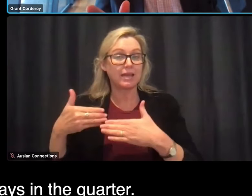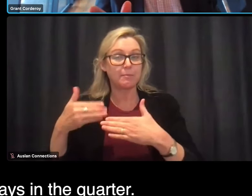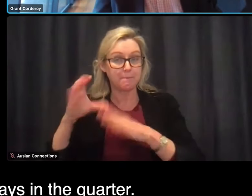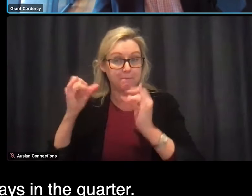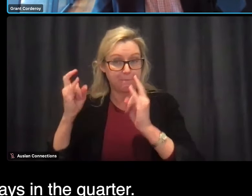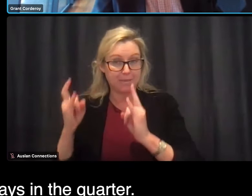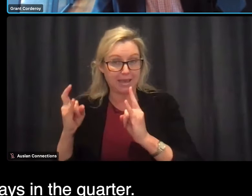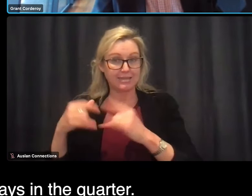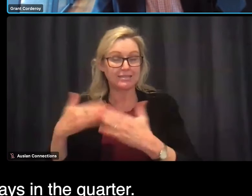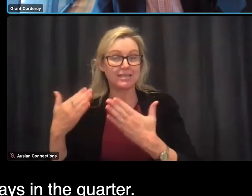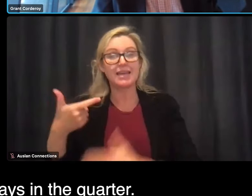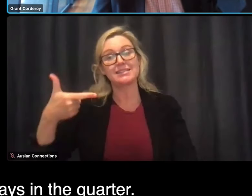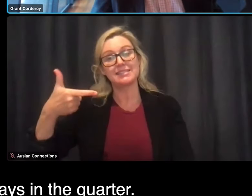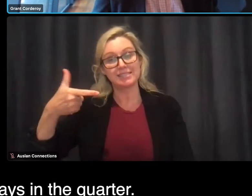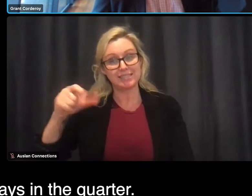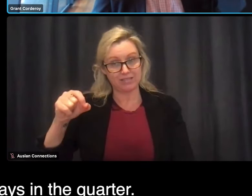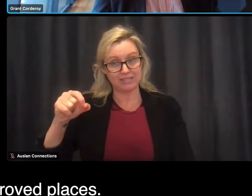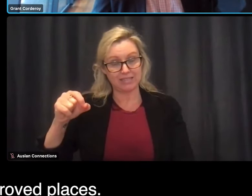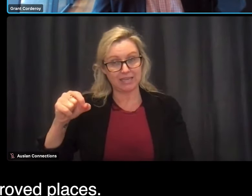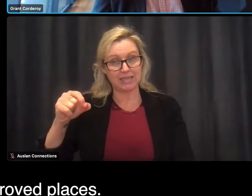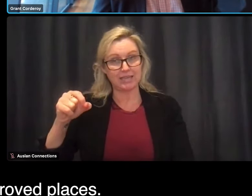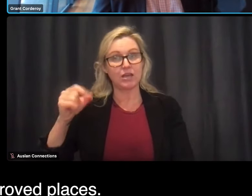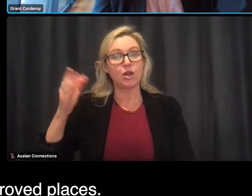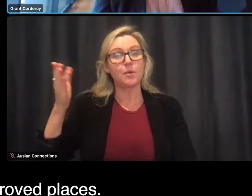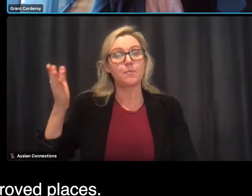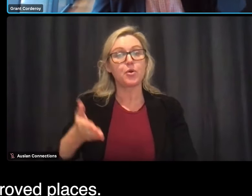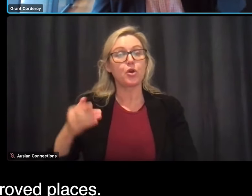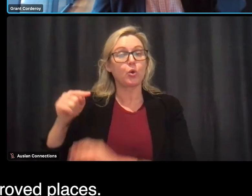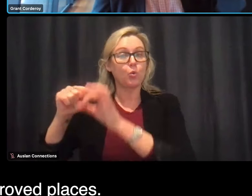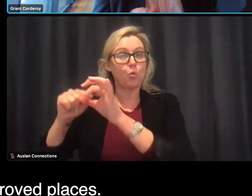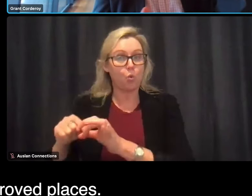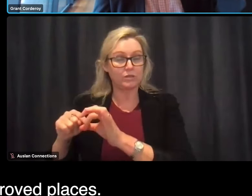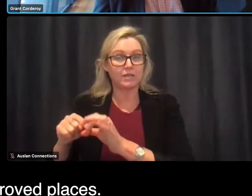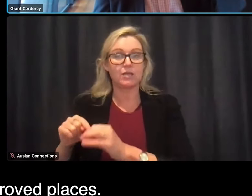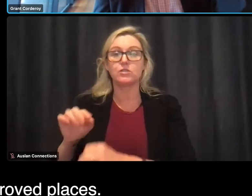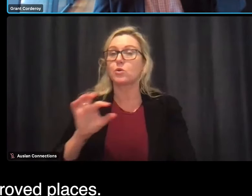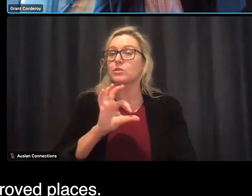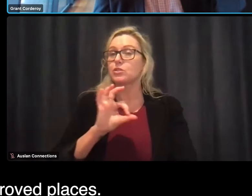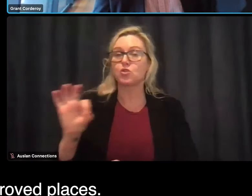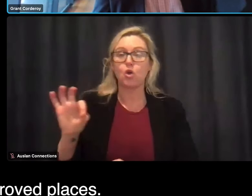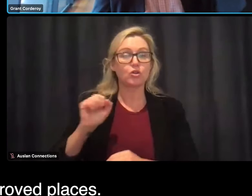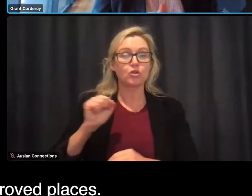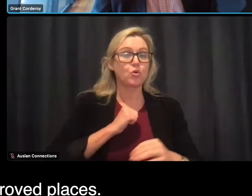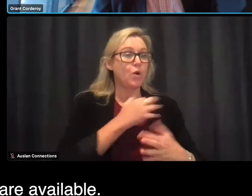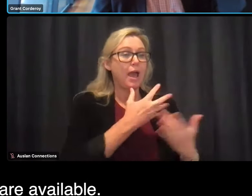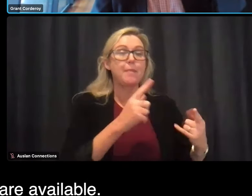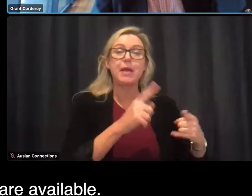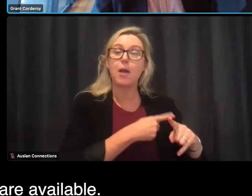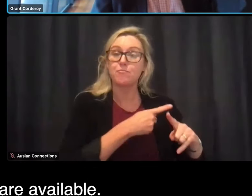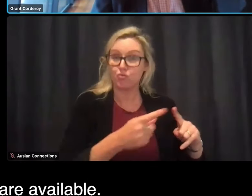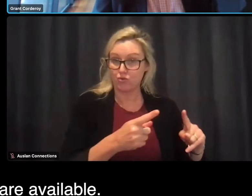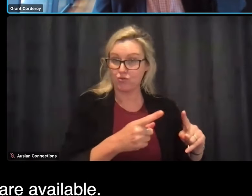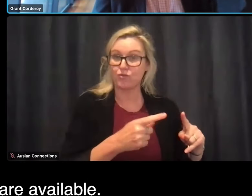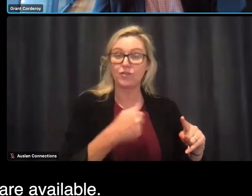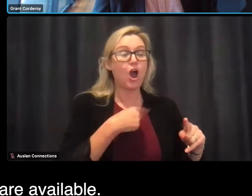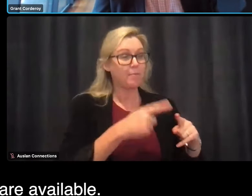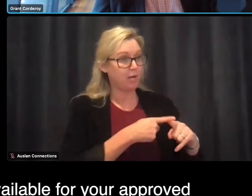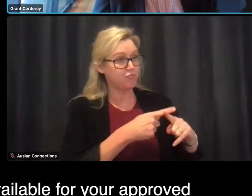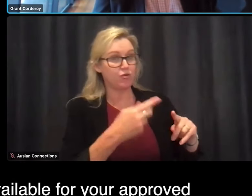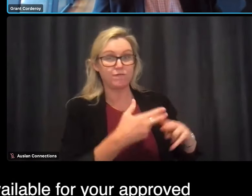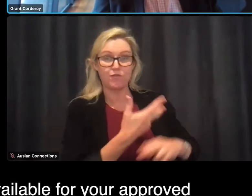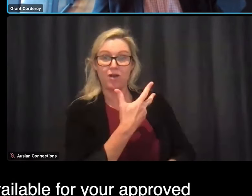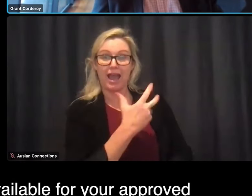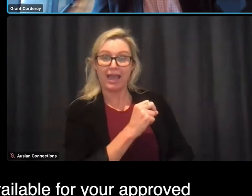by number of days in the quarter. So in other words, it's not your approved places, it's how many beds are available.